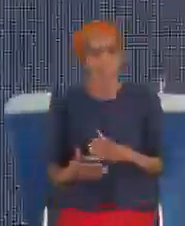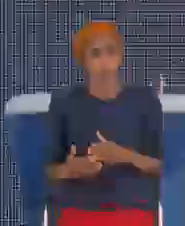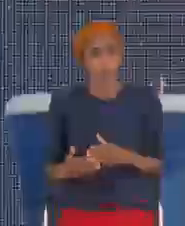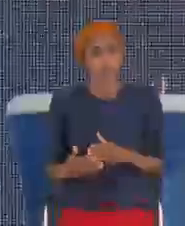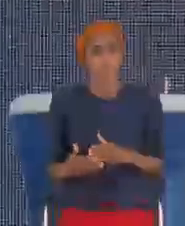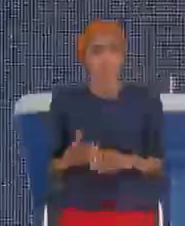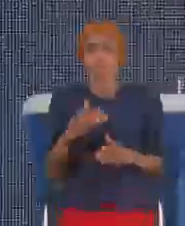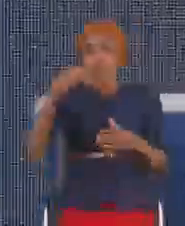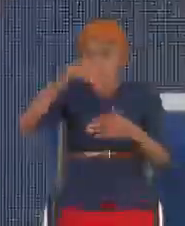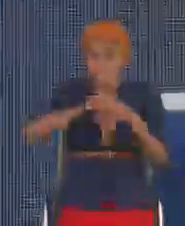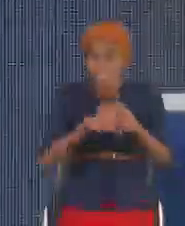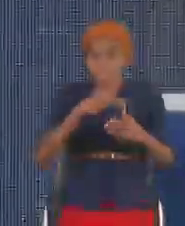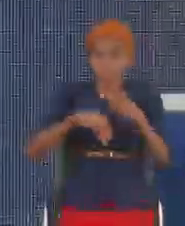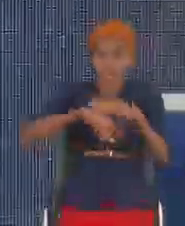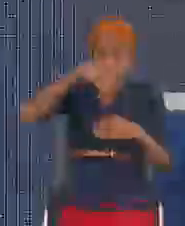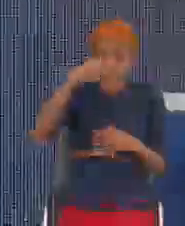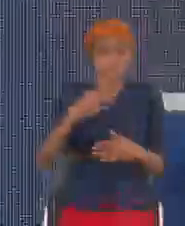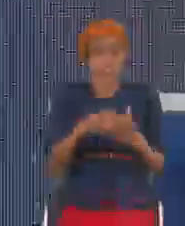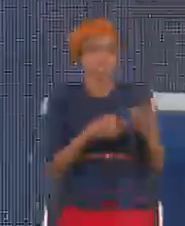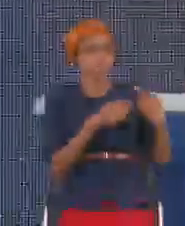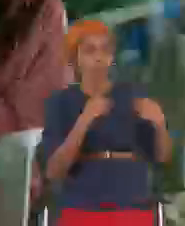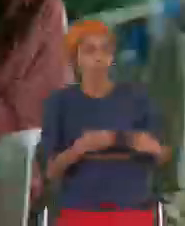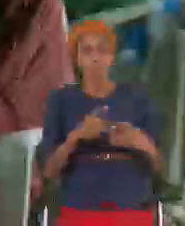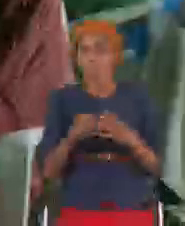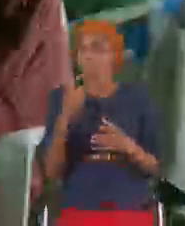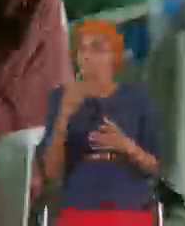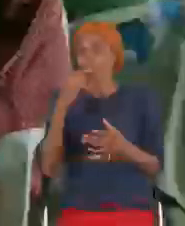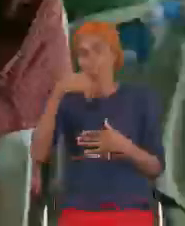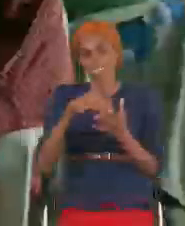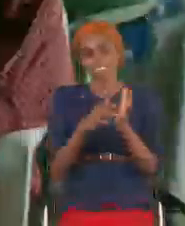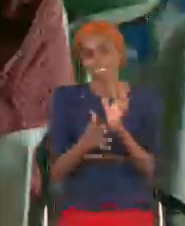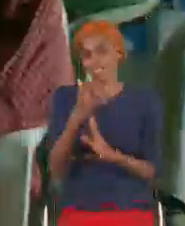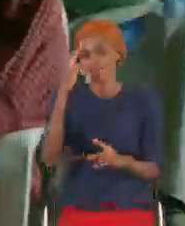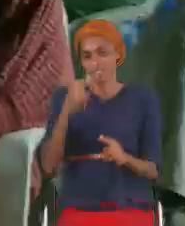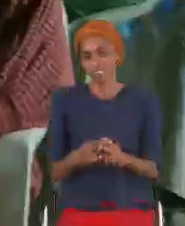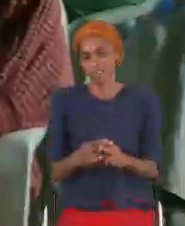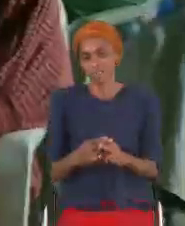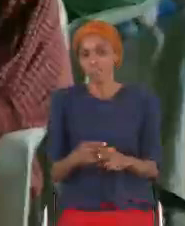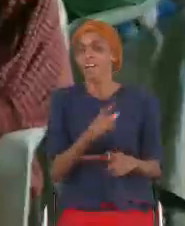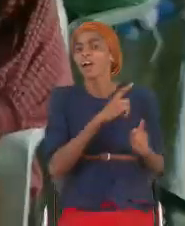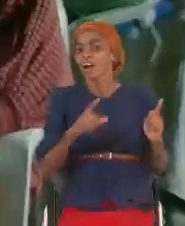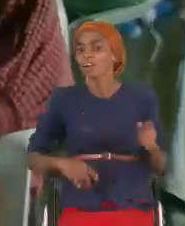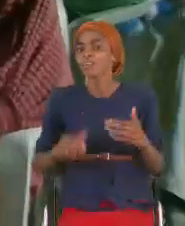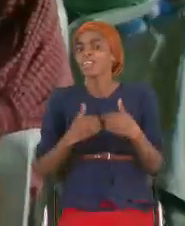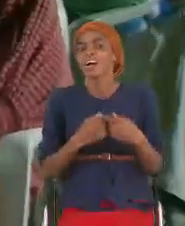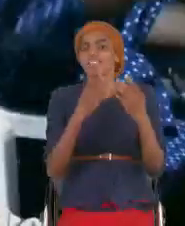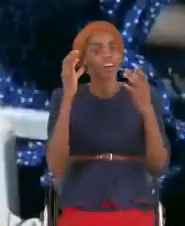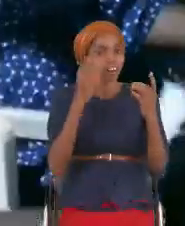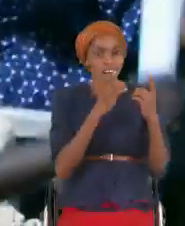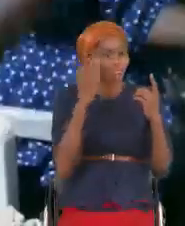and without, in your heart, in your tongue, in Jesus' name. God has heard your amen.